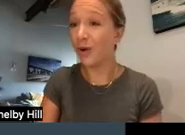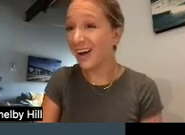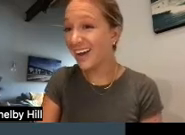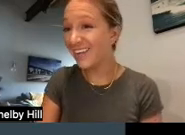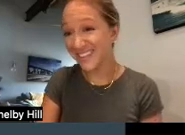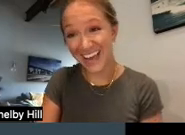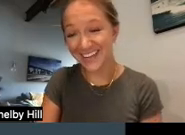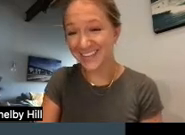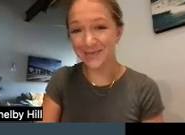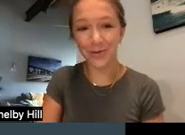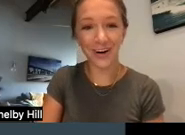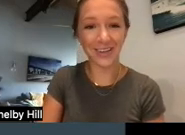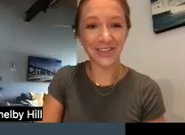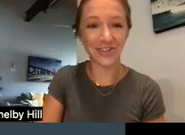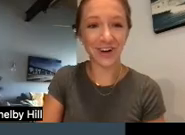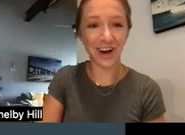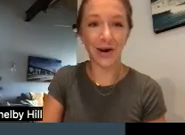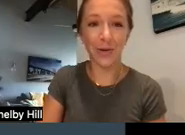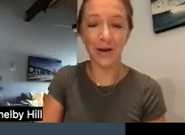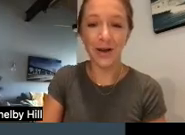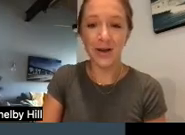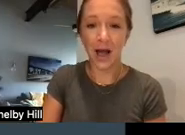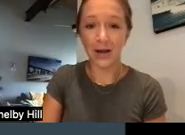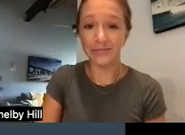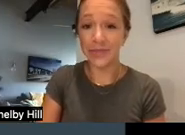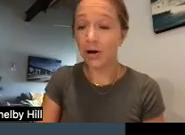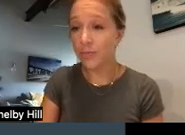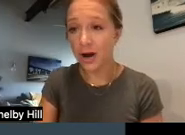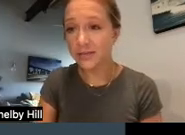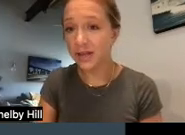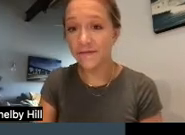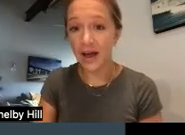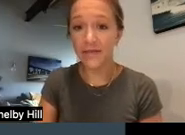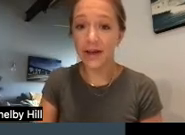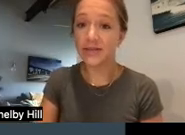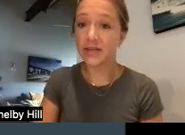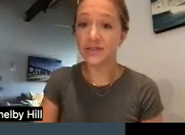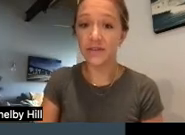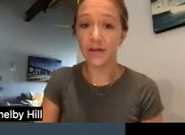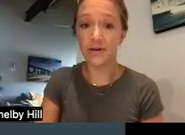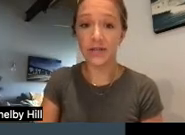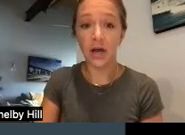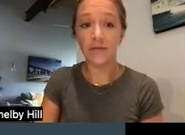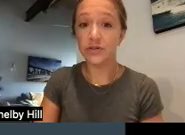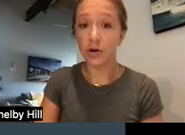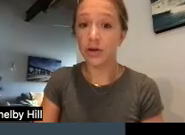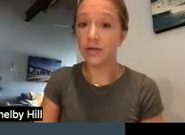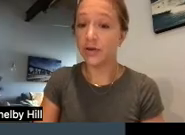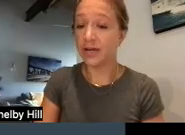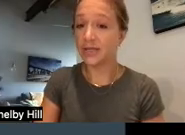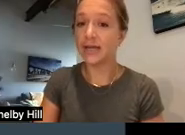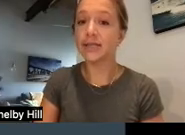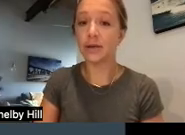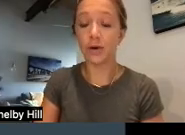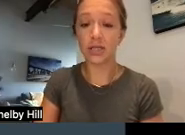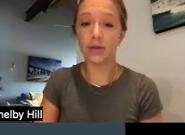Right, so why, once again, is this important? Let's just drive it home. There are approximately 5,000 deaf survivors of stroke in the